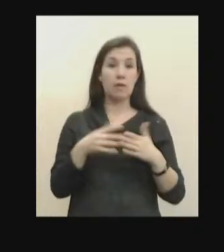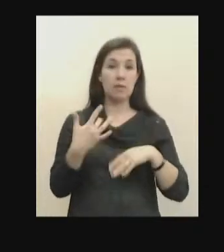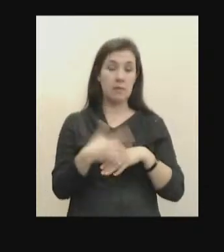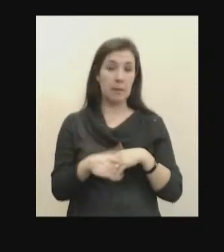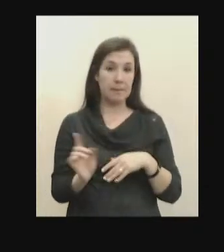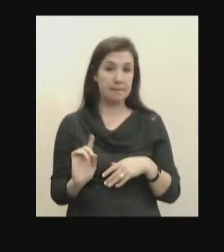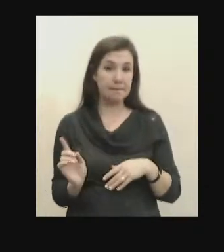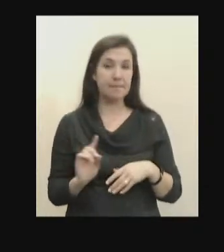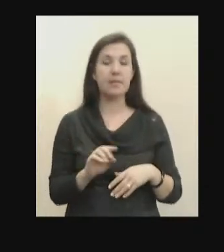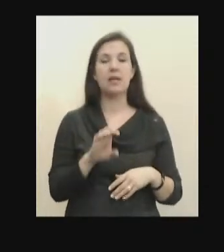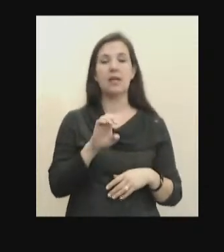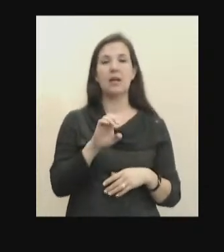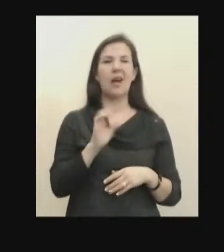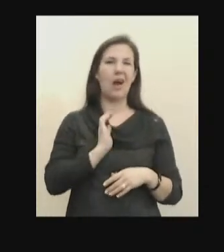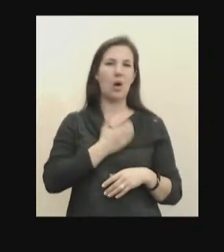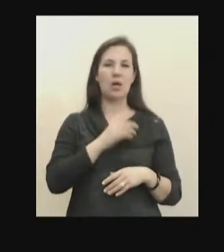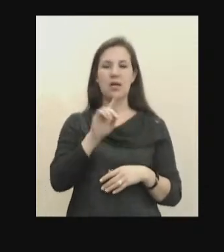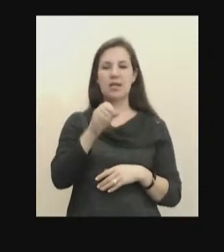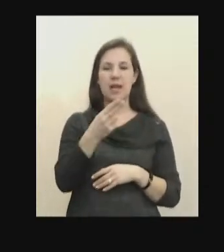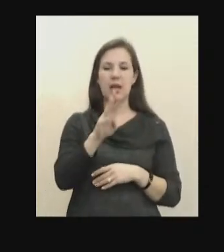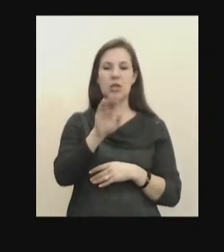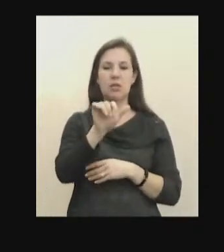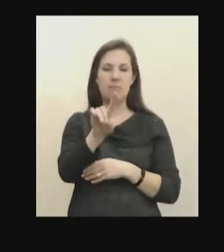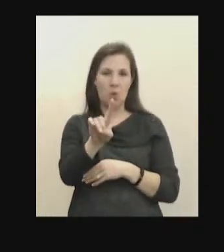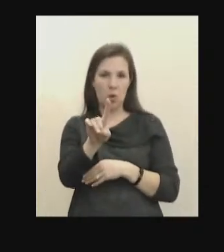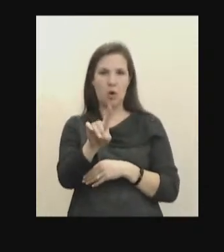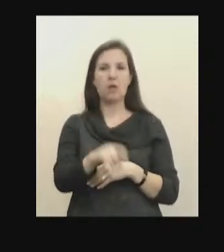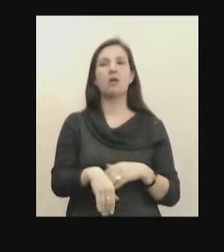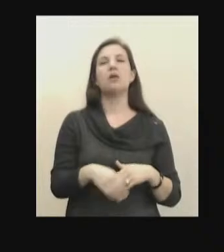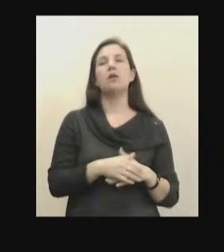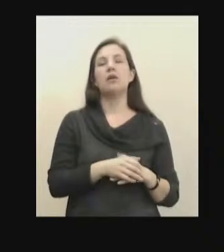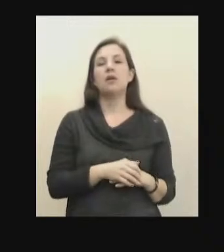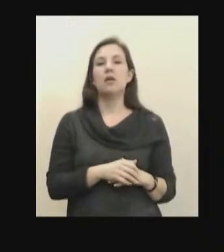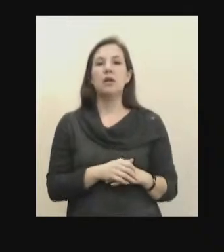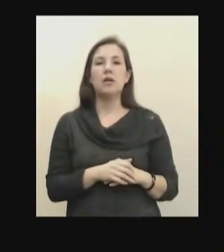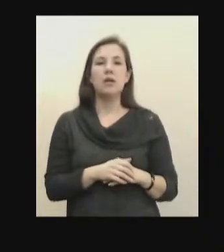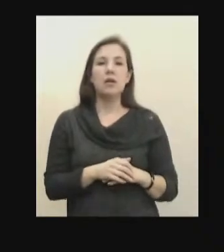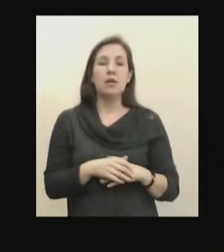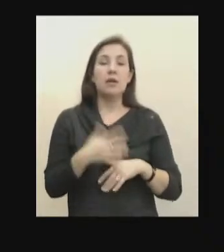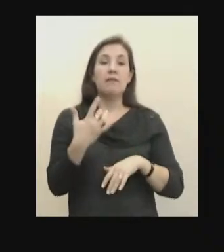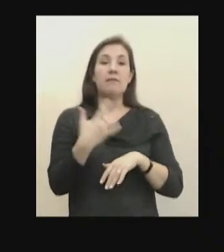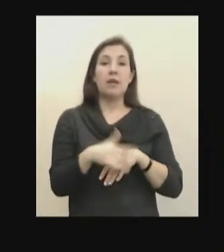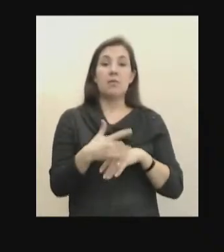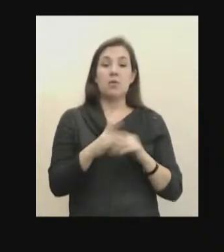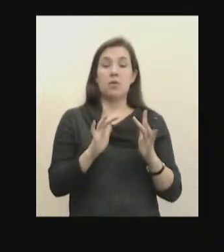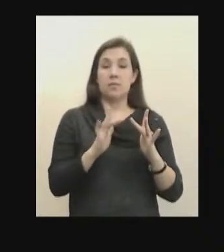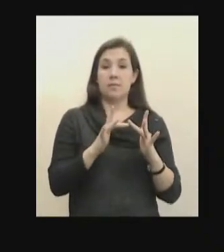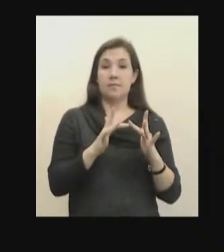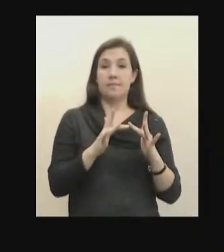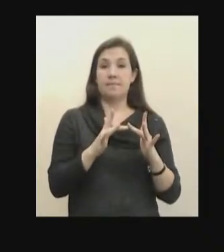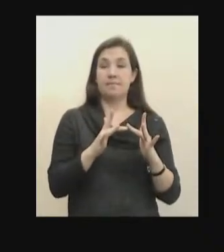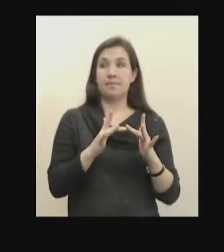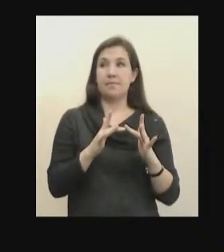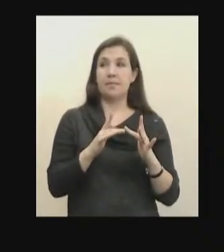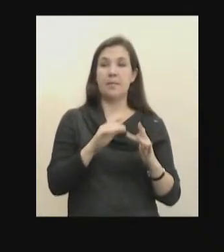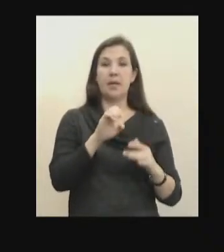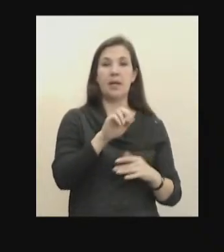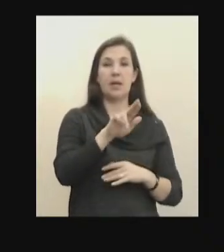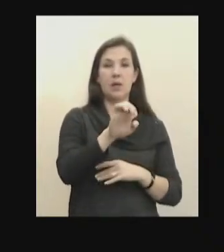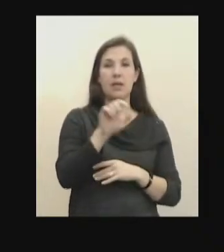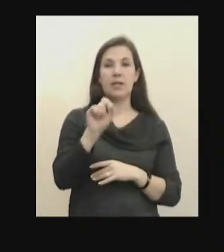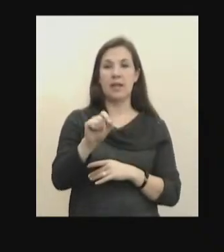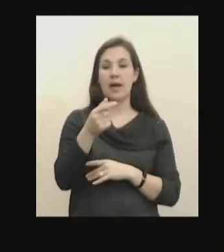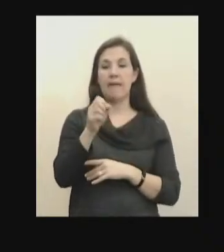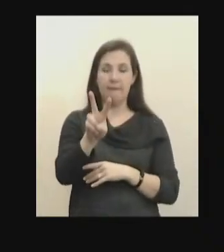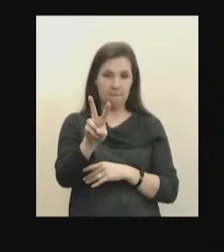County dashboard, the COVID-19 dashboard, which is available on our webpage, erie.gov, and also through